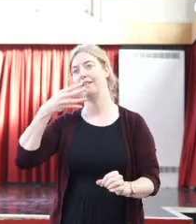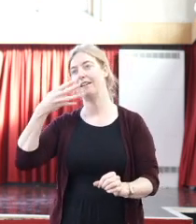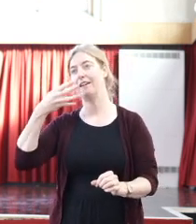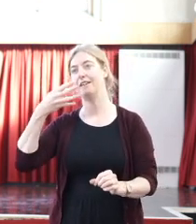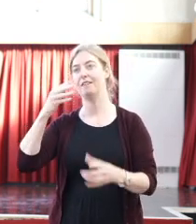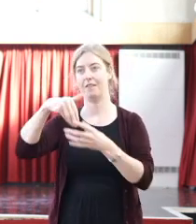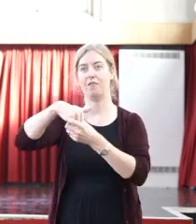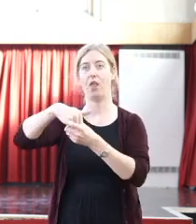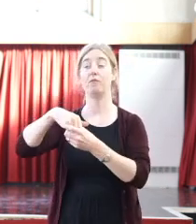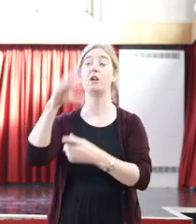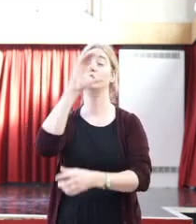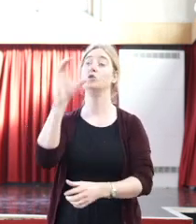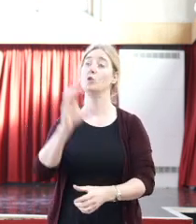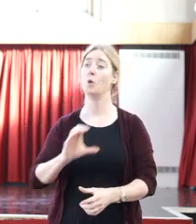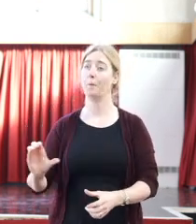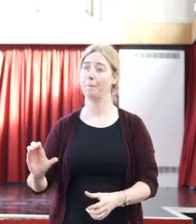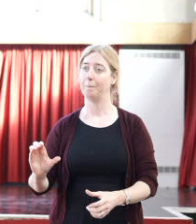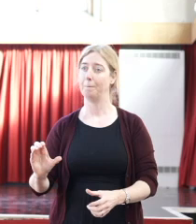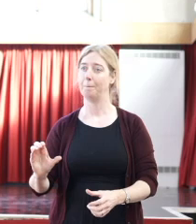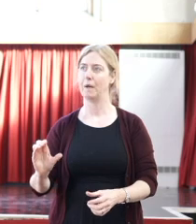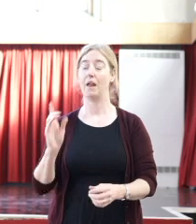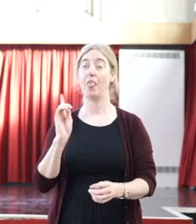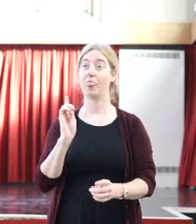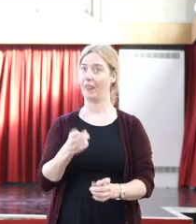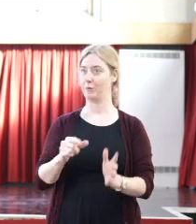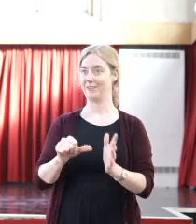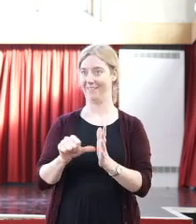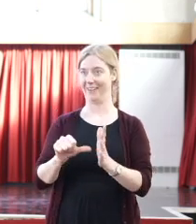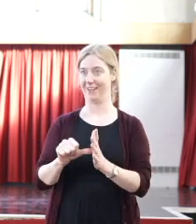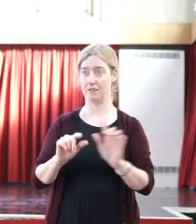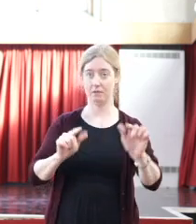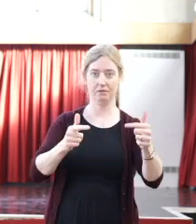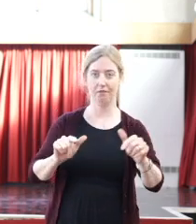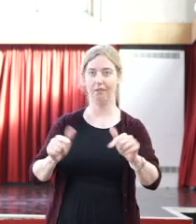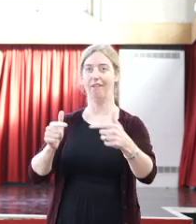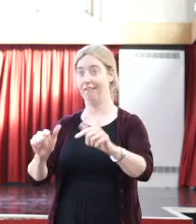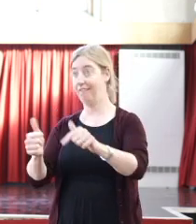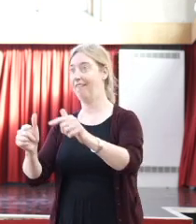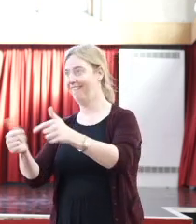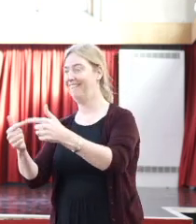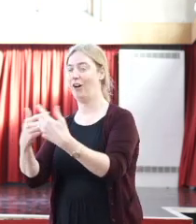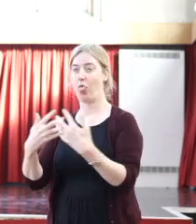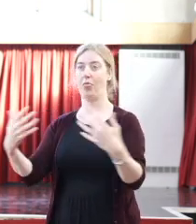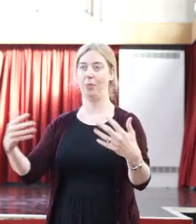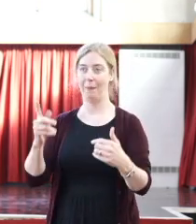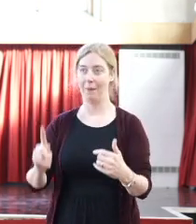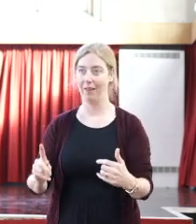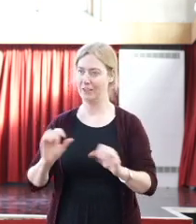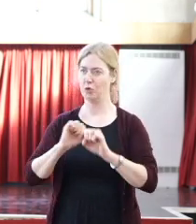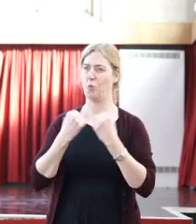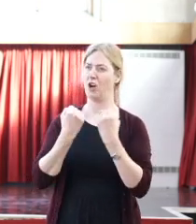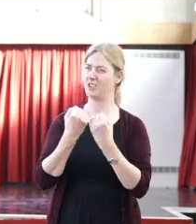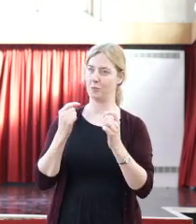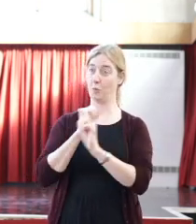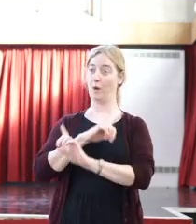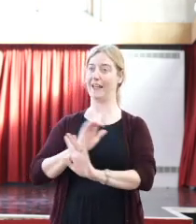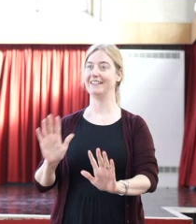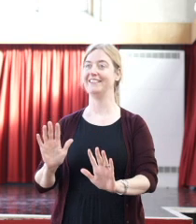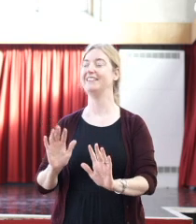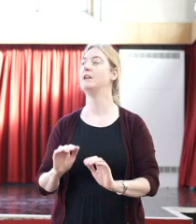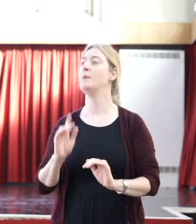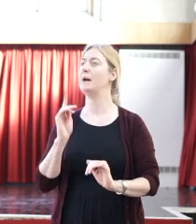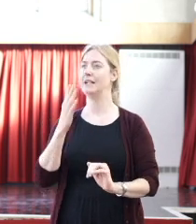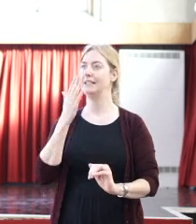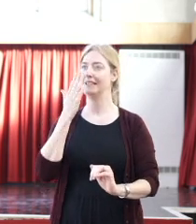This was over Zoom and challenging, to say the least. But that seems unrelatable